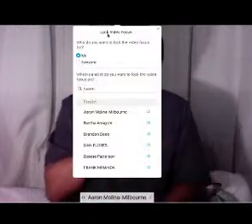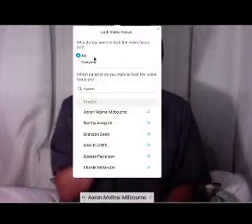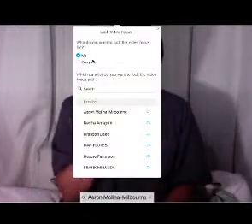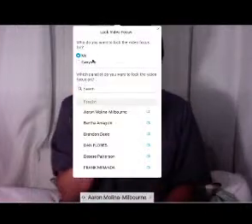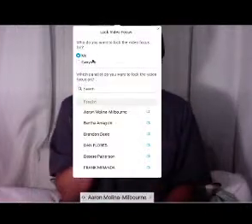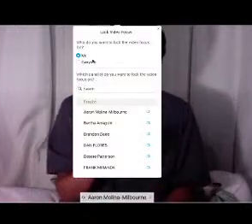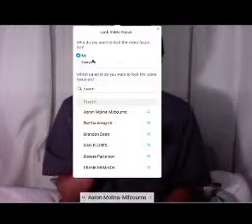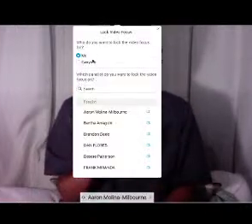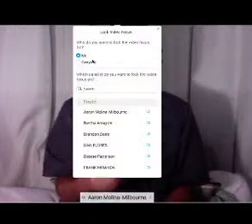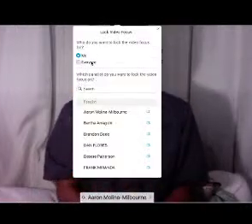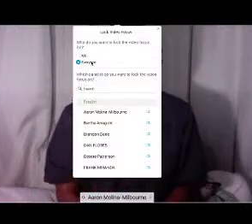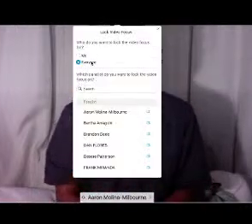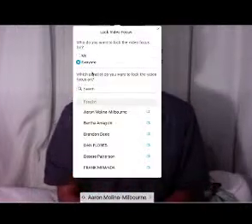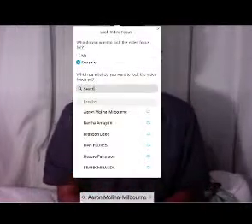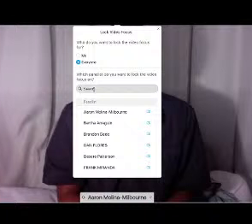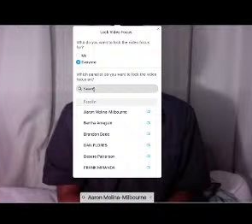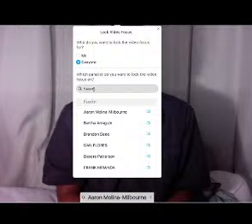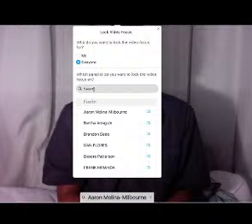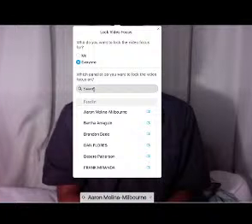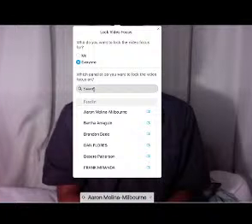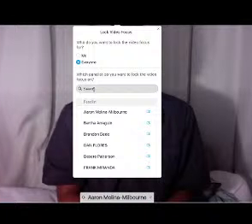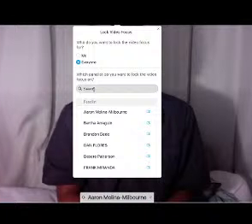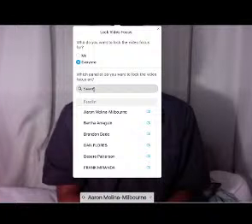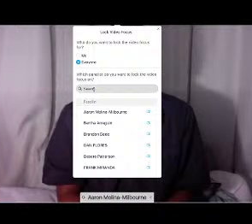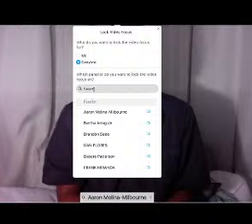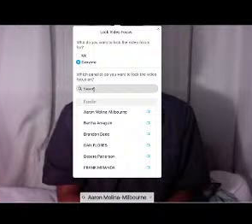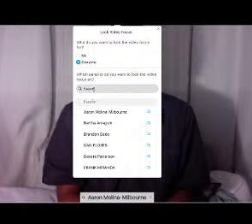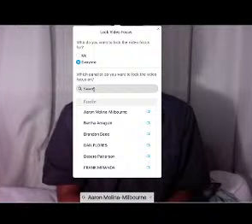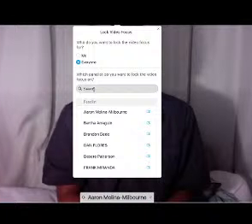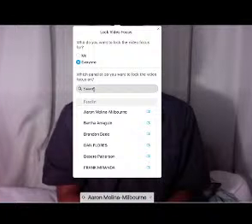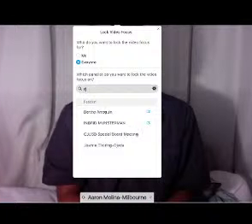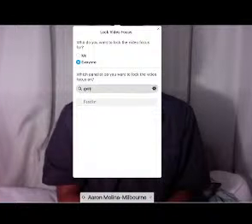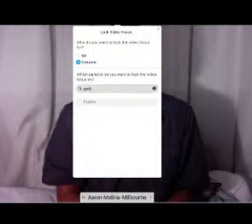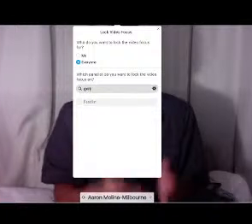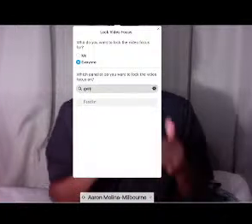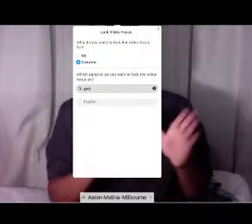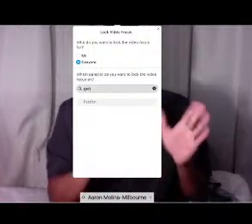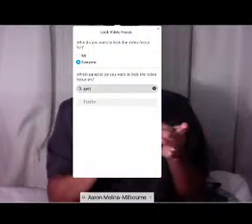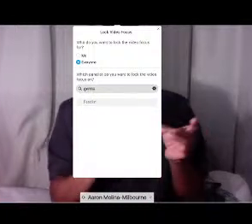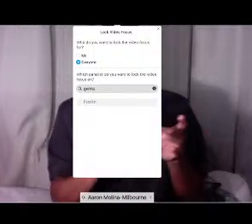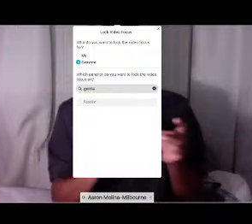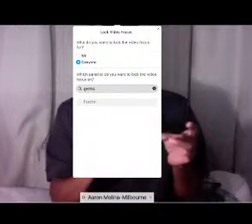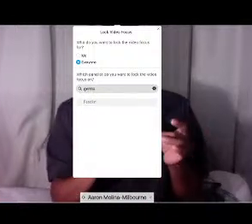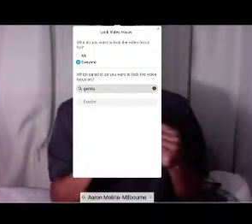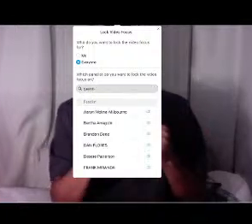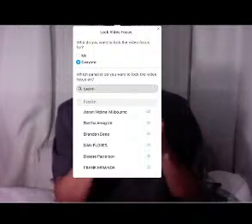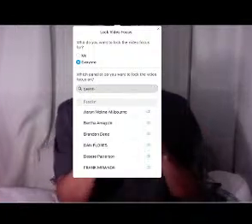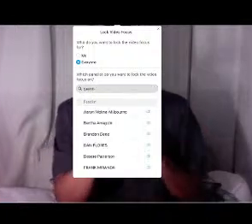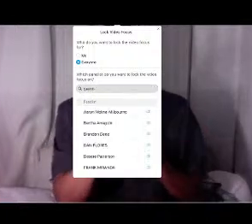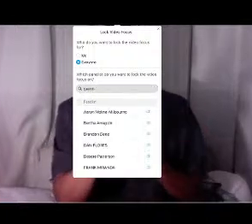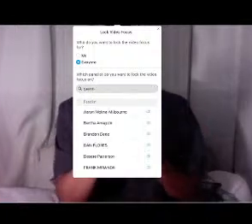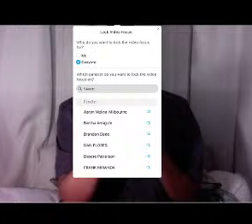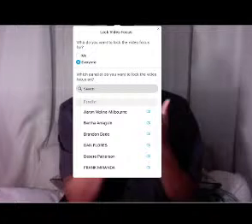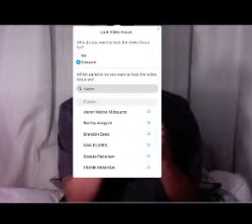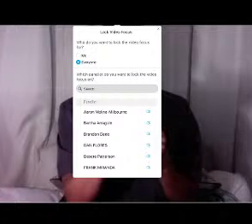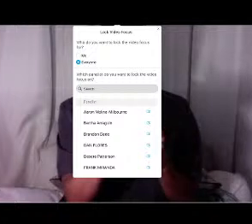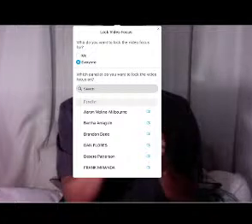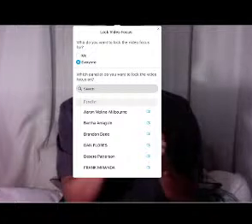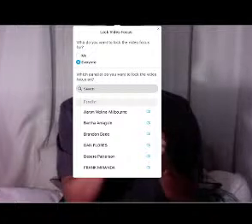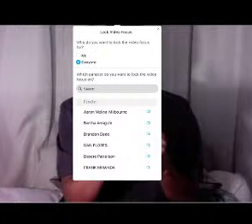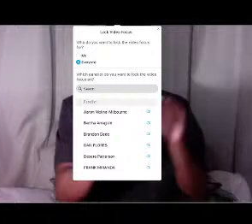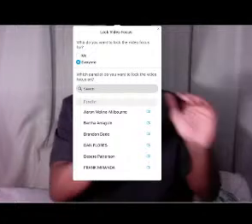public comments that have been shared uh in instances where the public comments that are read May exceed the thre minute limit I want to reiterate to